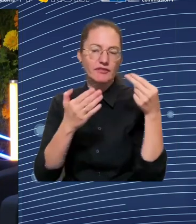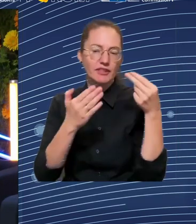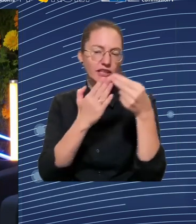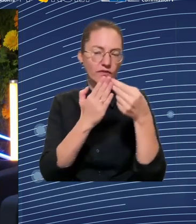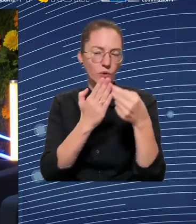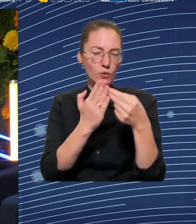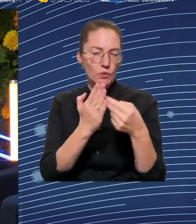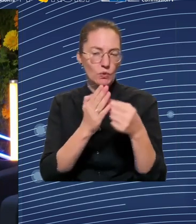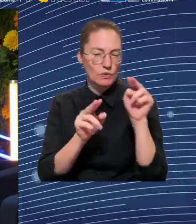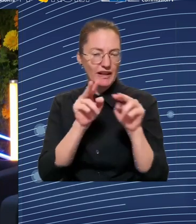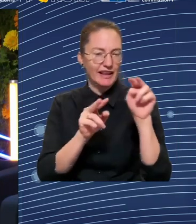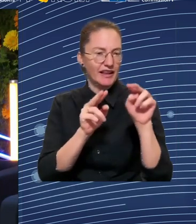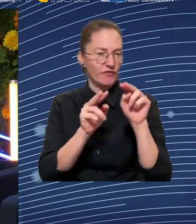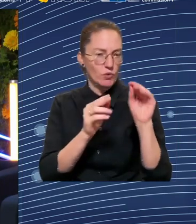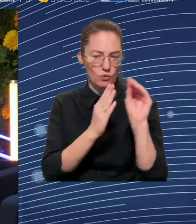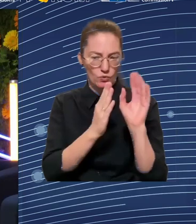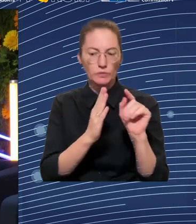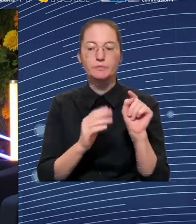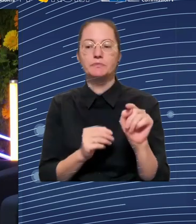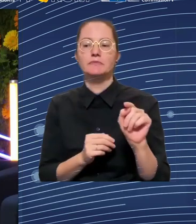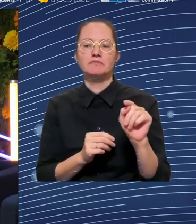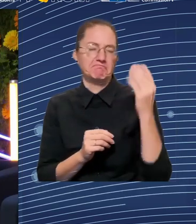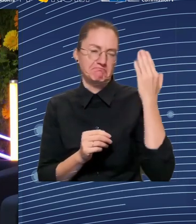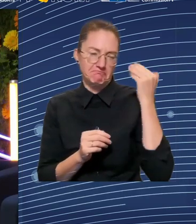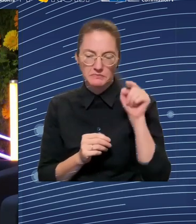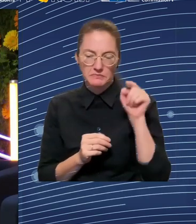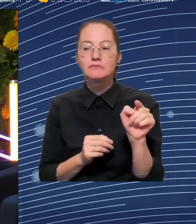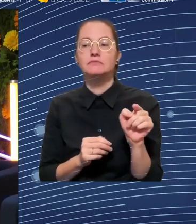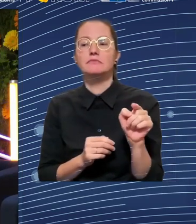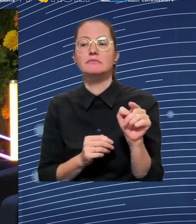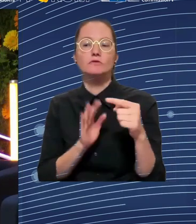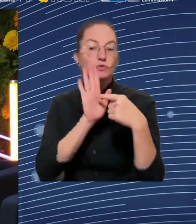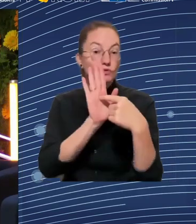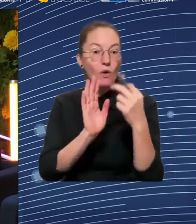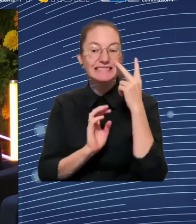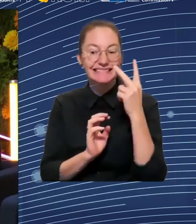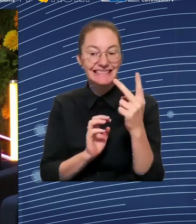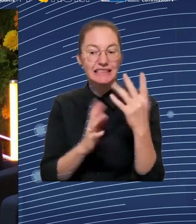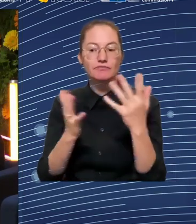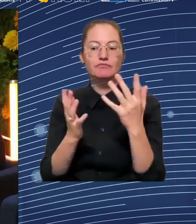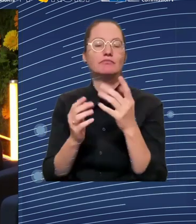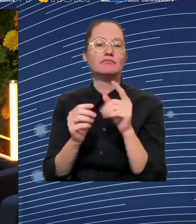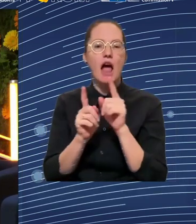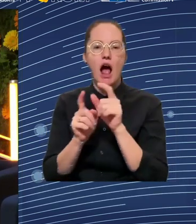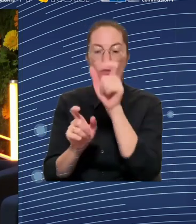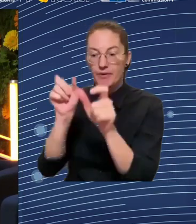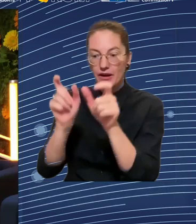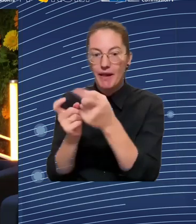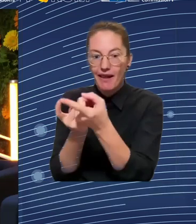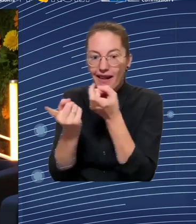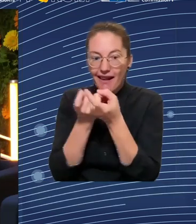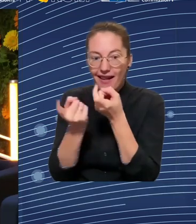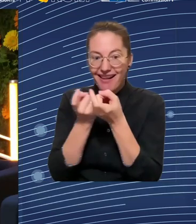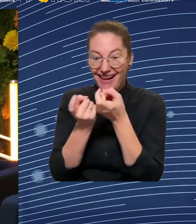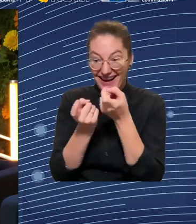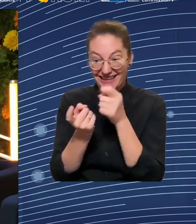persistent labor shortages. The latest LinkedIn Skills First report shows that